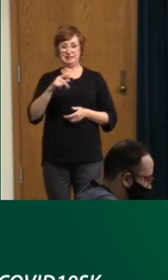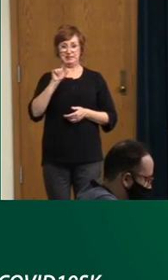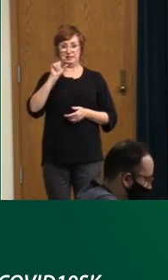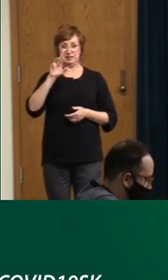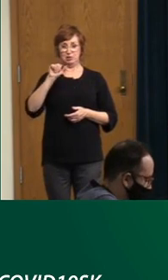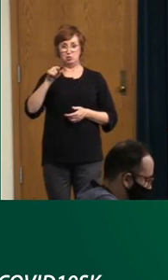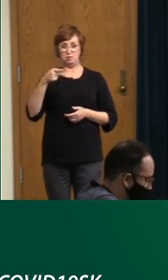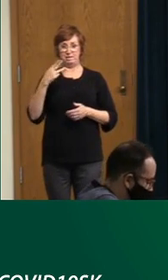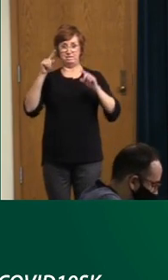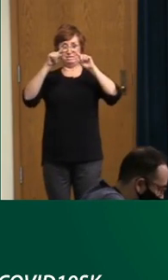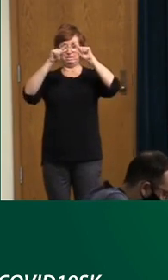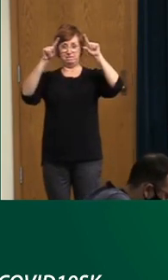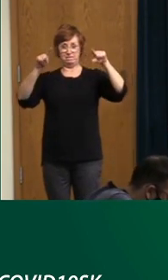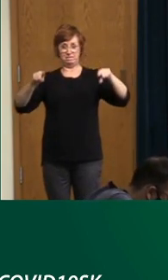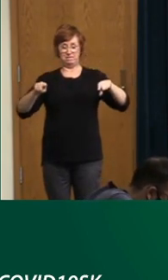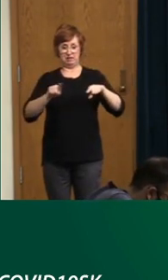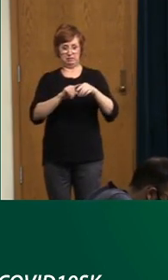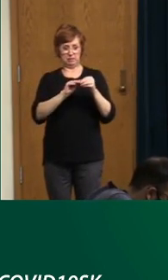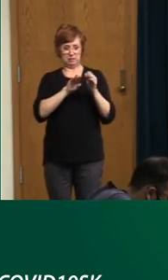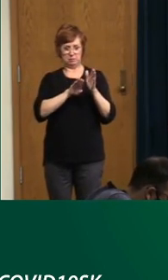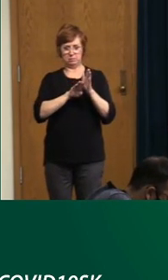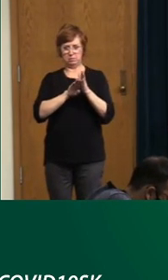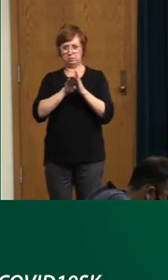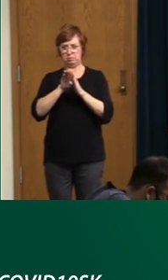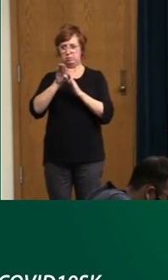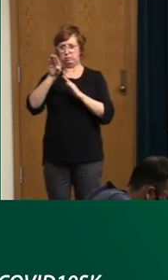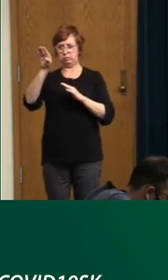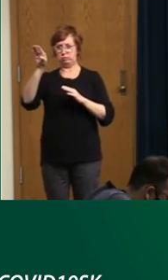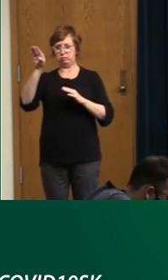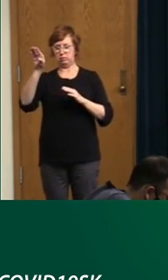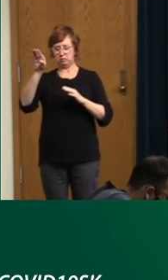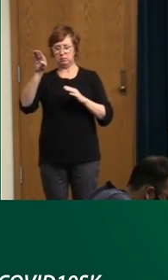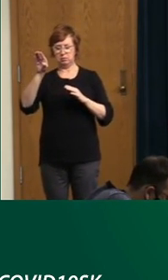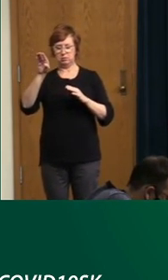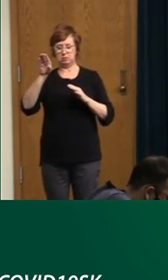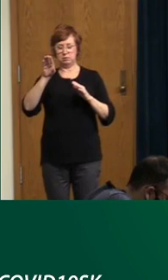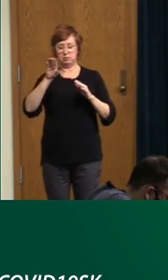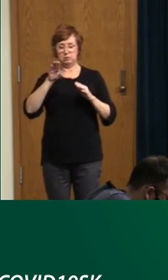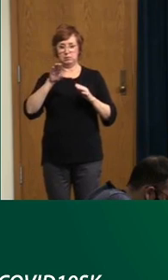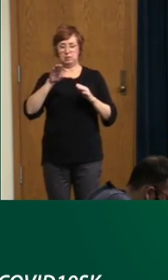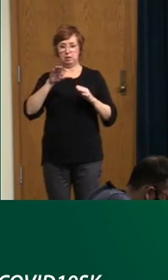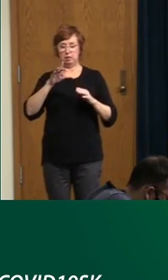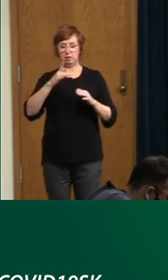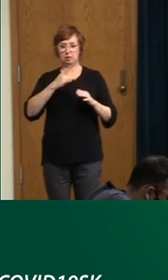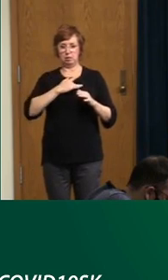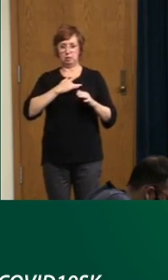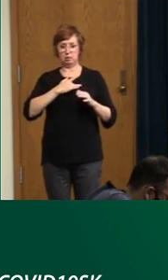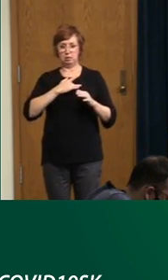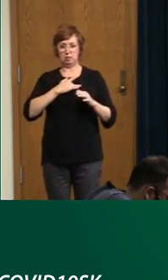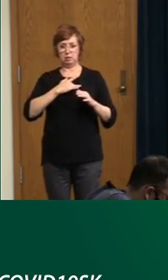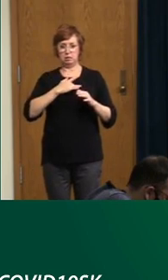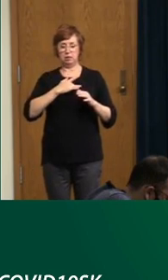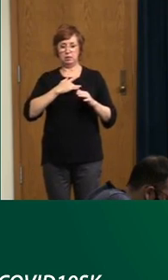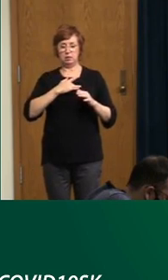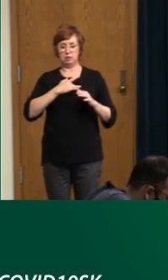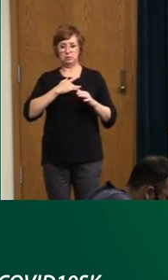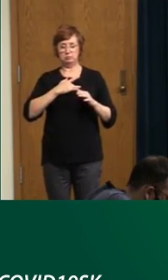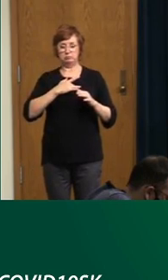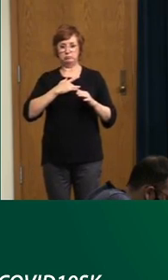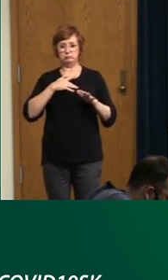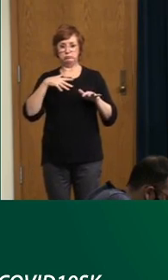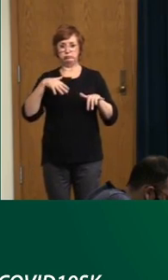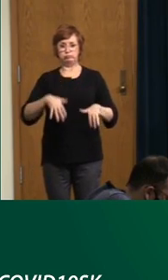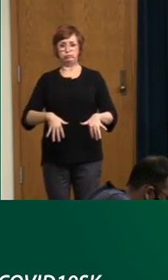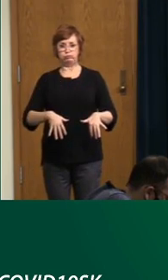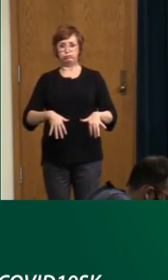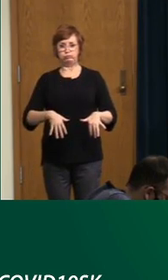is between the pessimistic scenario and the optimistic scenario. And of course, some of the assumptions here have to do with restaurant and